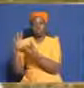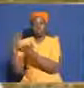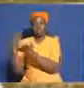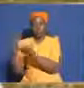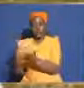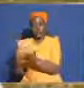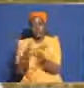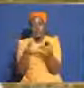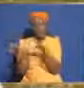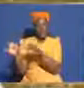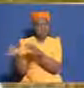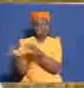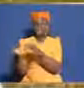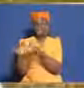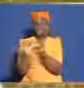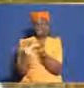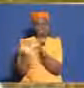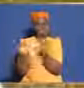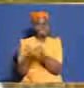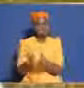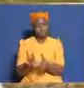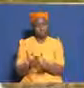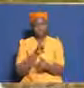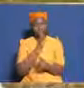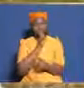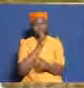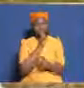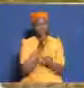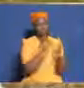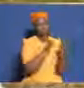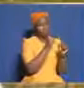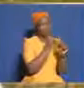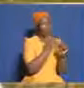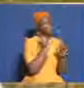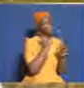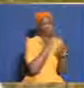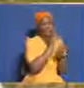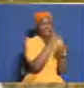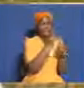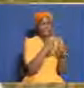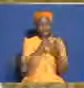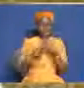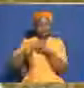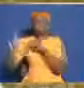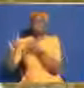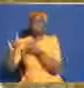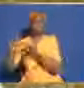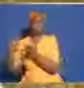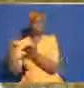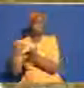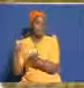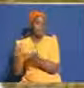unakuta labda mvulana ametorokea Uganda, alafu tukifuata tupate